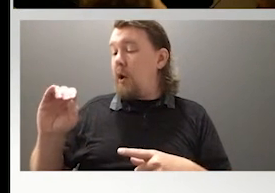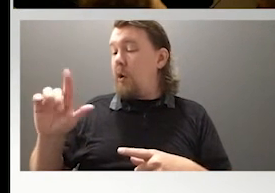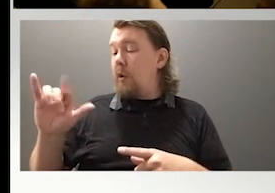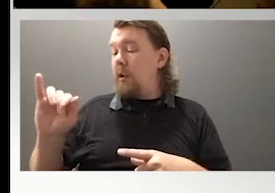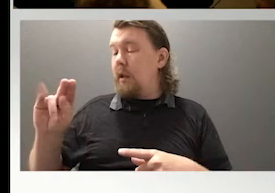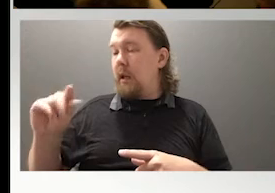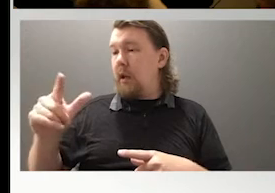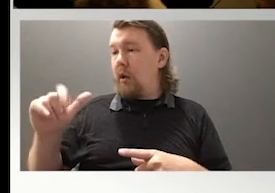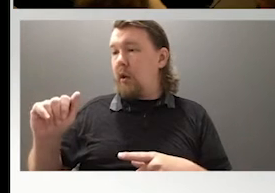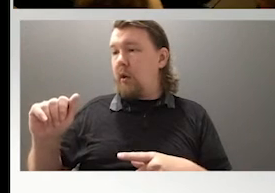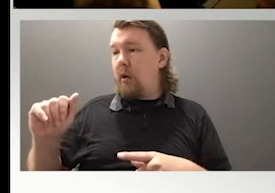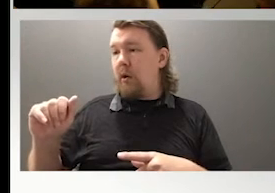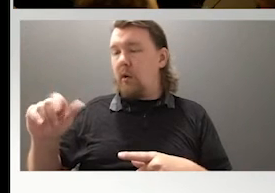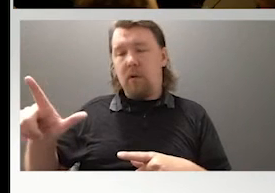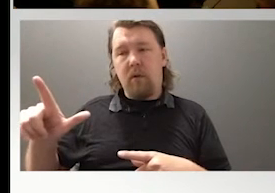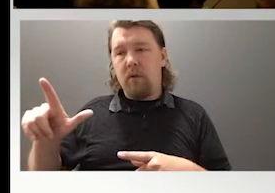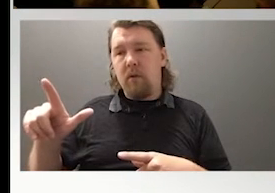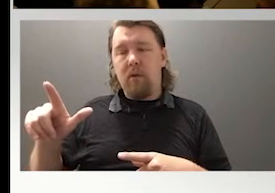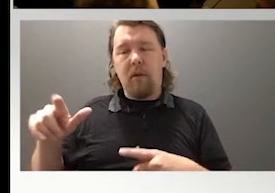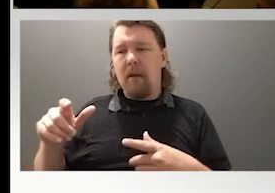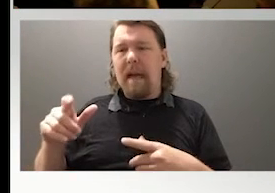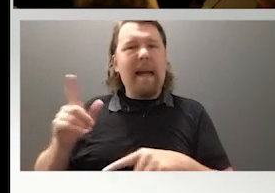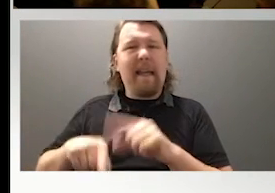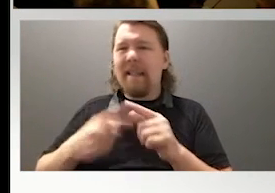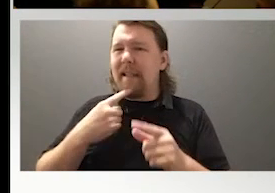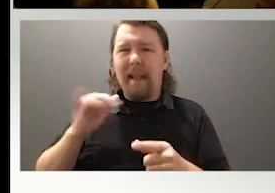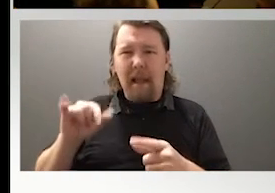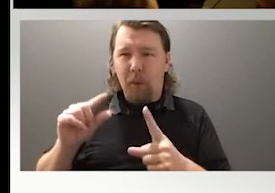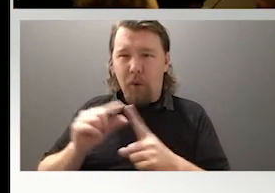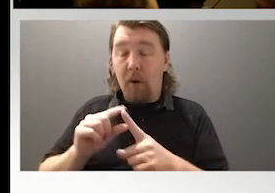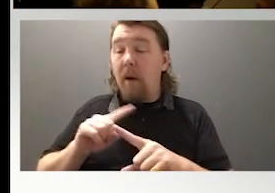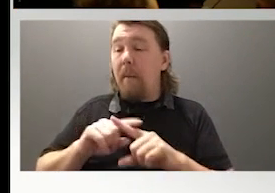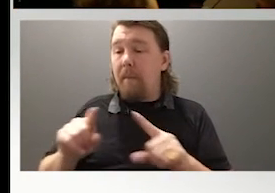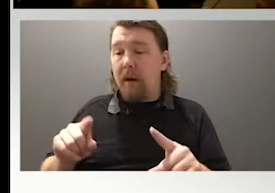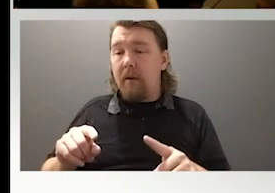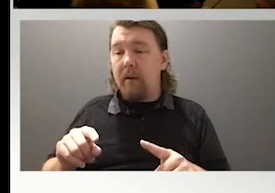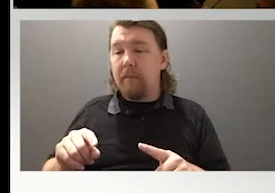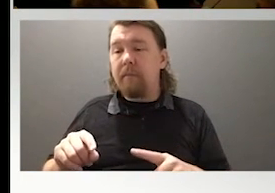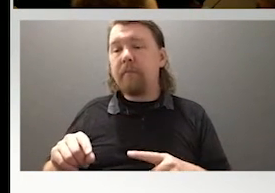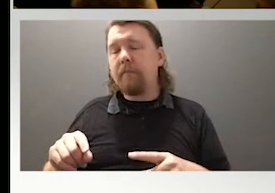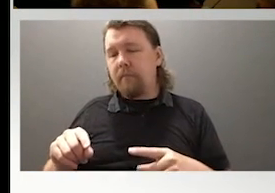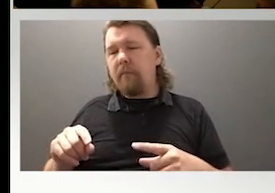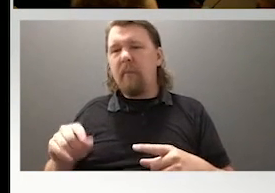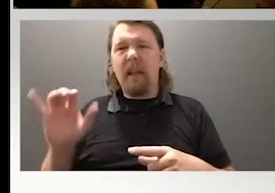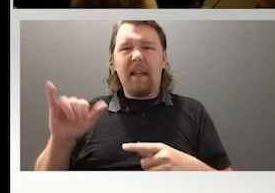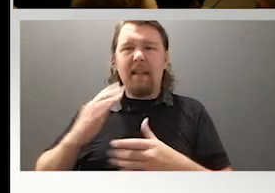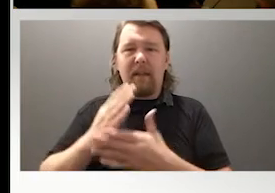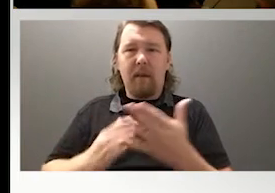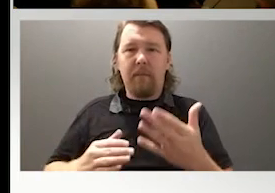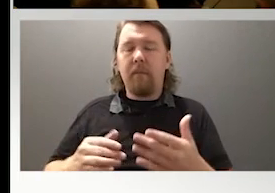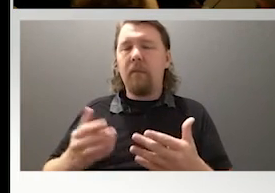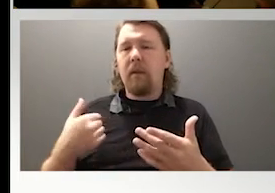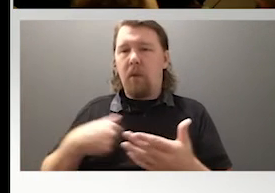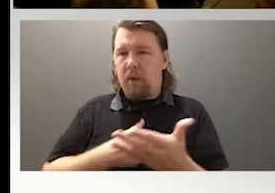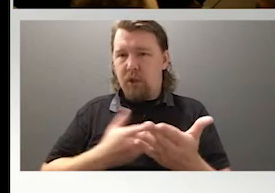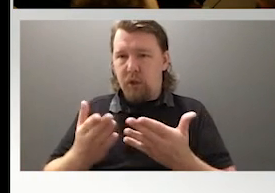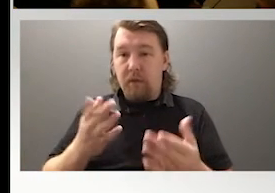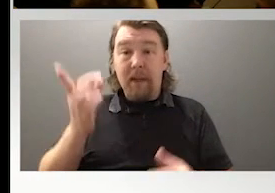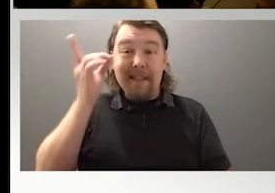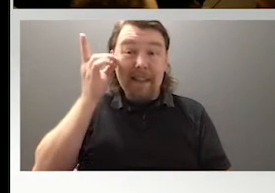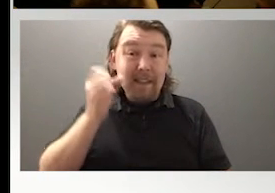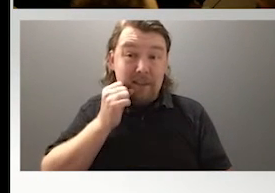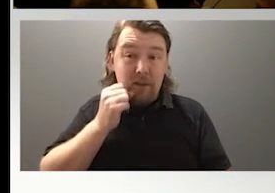Spina bifida occulta is not one of the diagnoses that we serve. People with Down